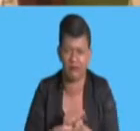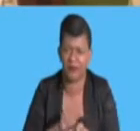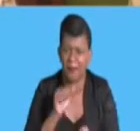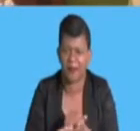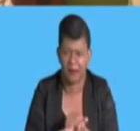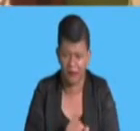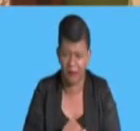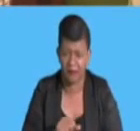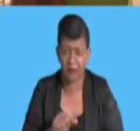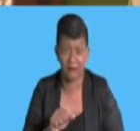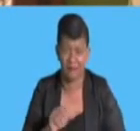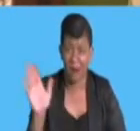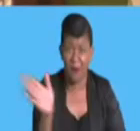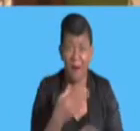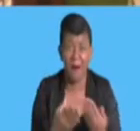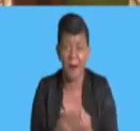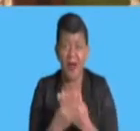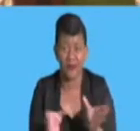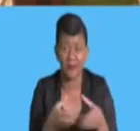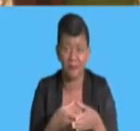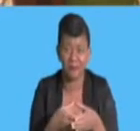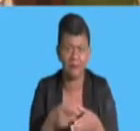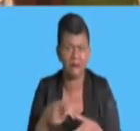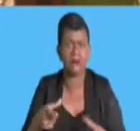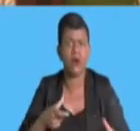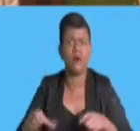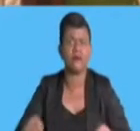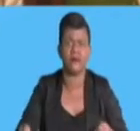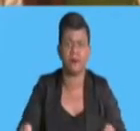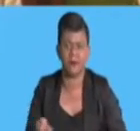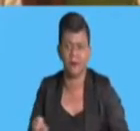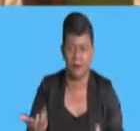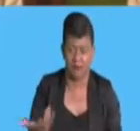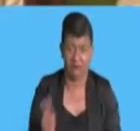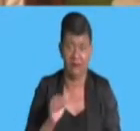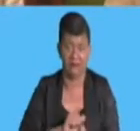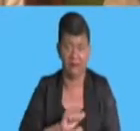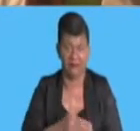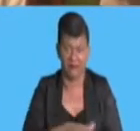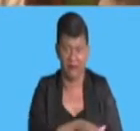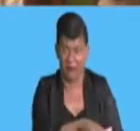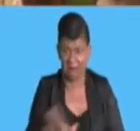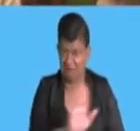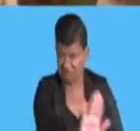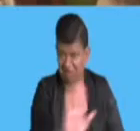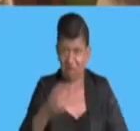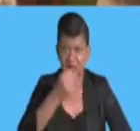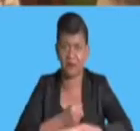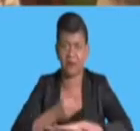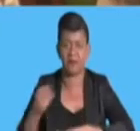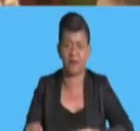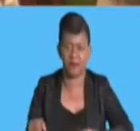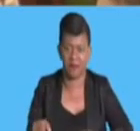in control of the Treasury making unilateral decisions on how to spend taxpayers' funds. They were. We were not the party that indulged in a